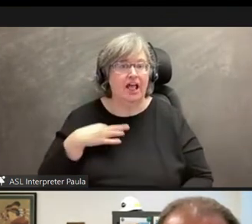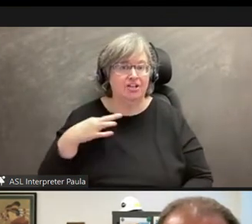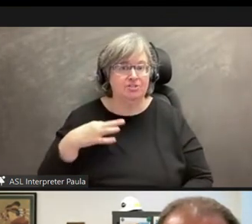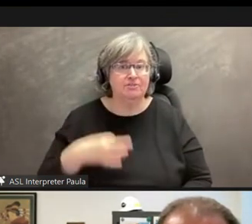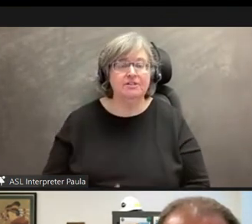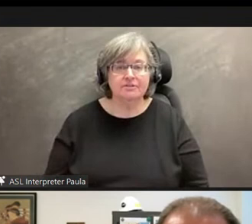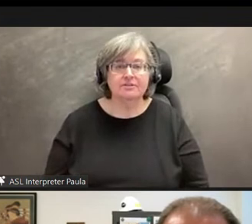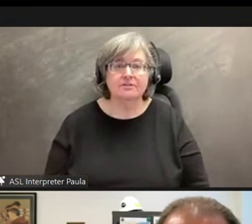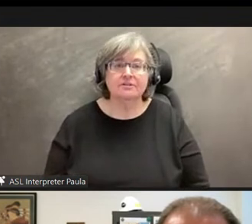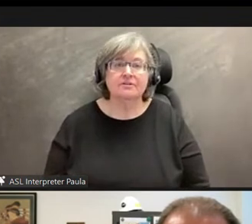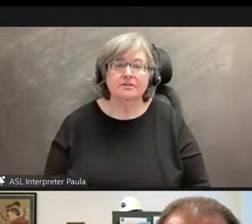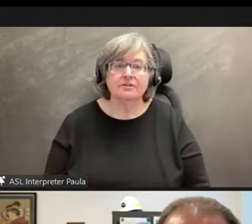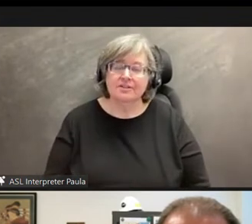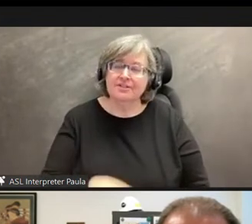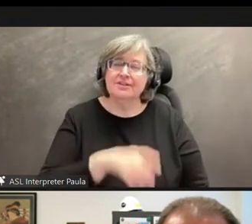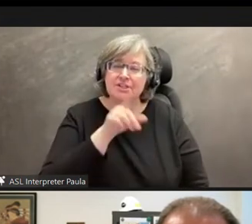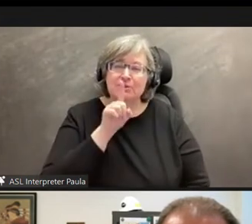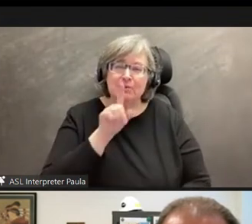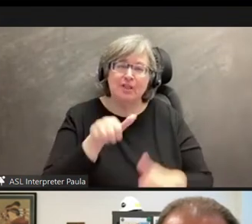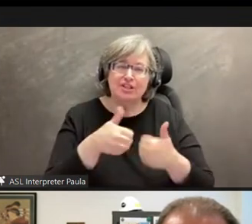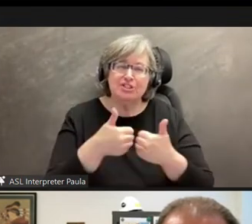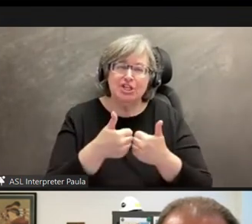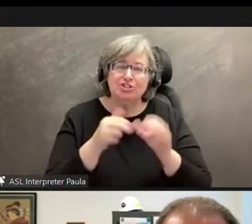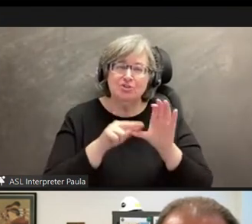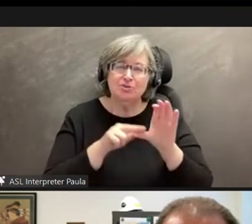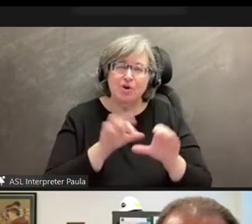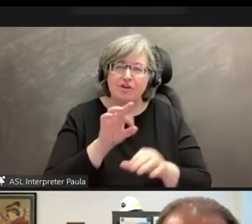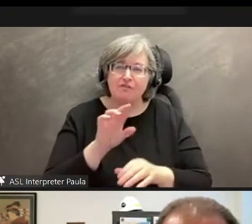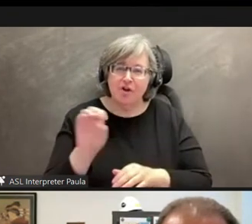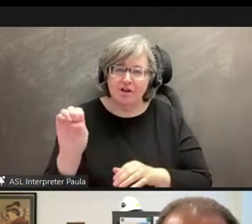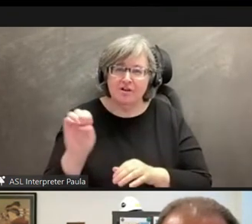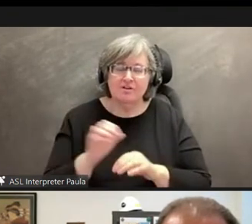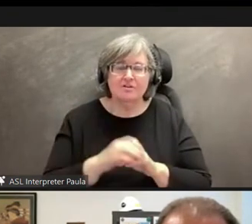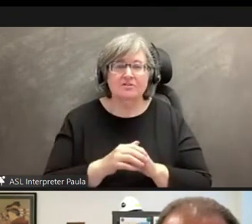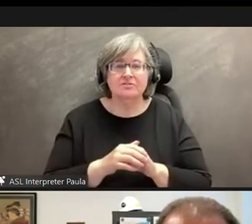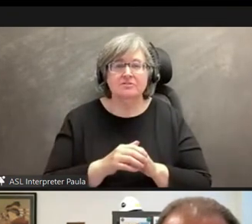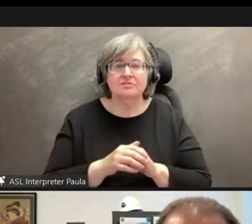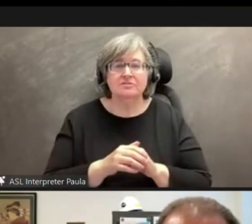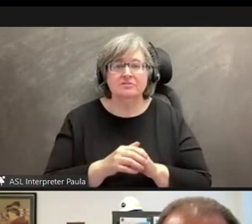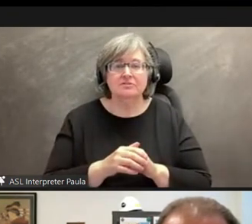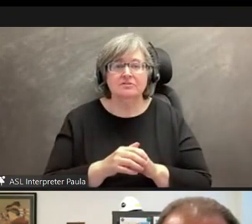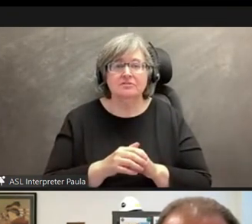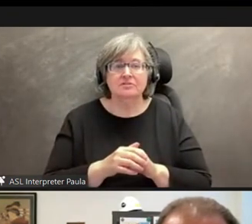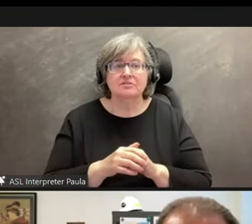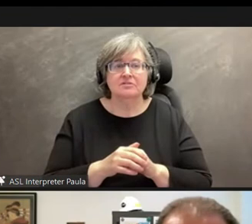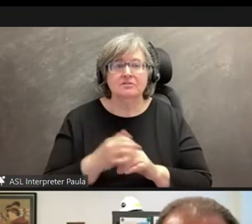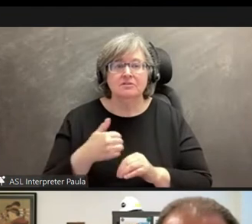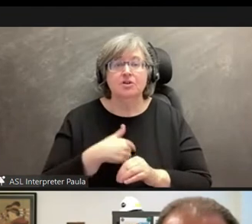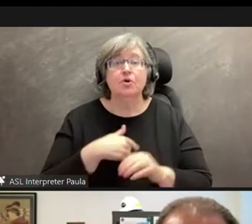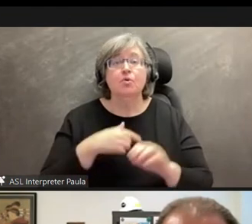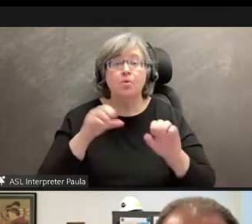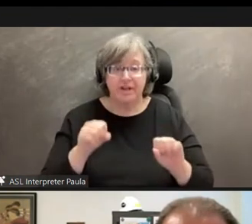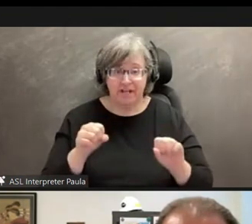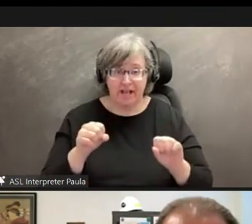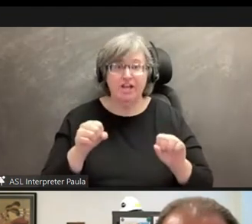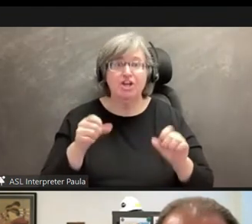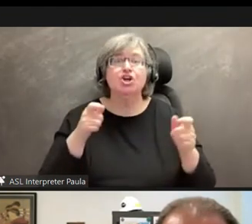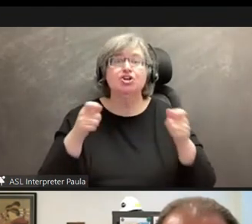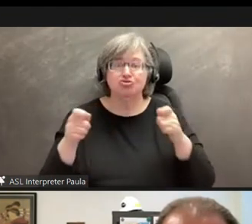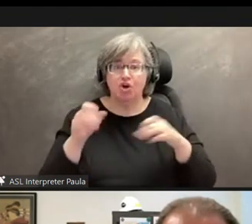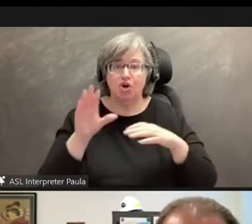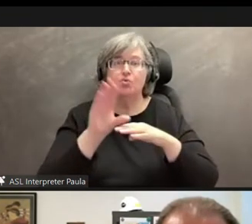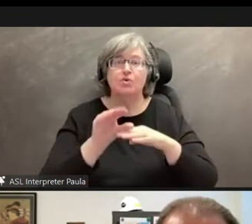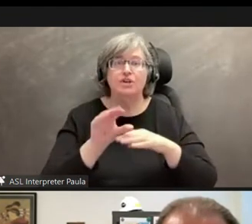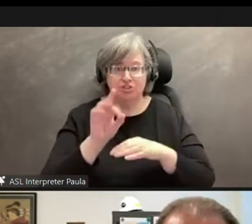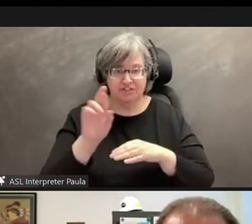that's it's a challenging part with Ride Free. However, what we can completely control is reduced fare, which we do. Right.